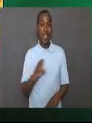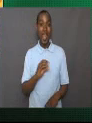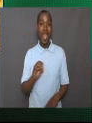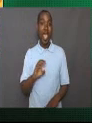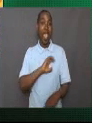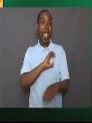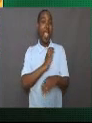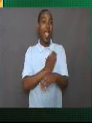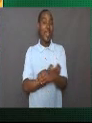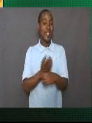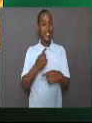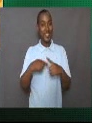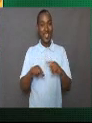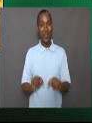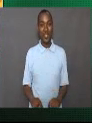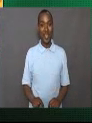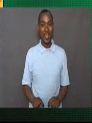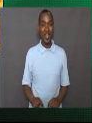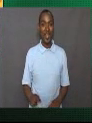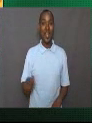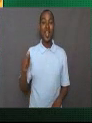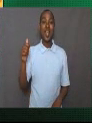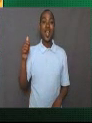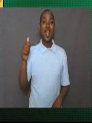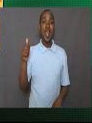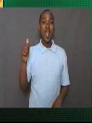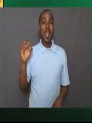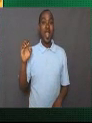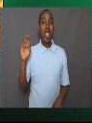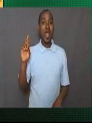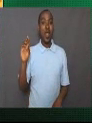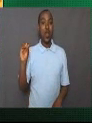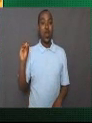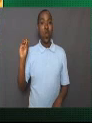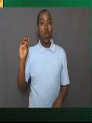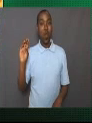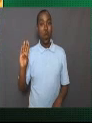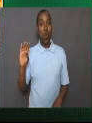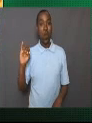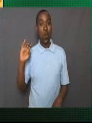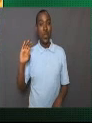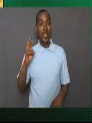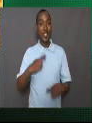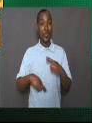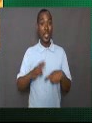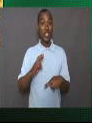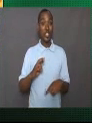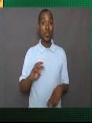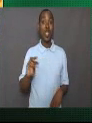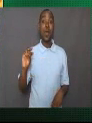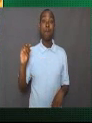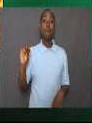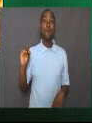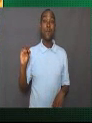Aerobic respiration takes place in the mitochondria within the cell.